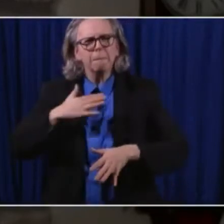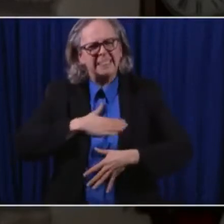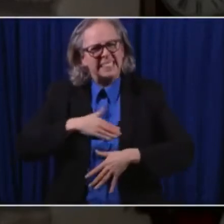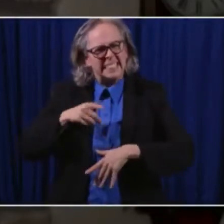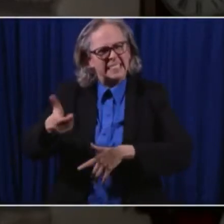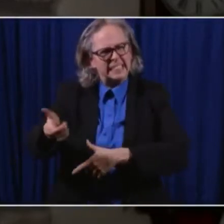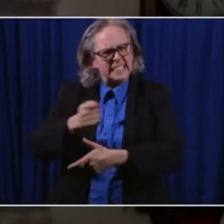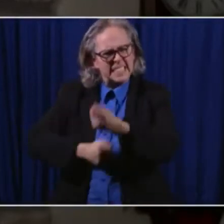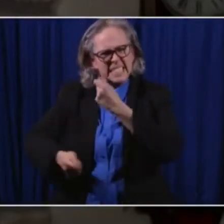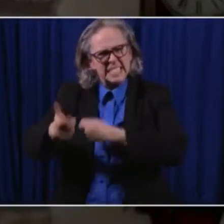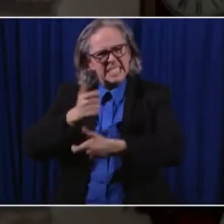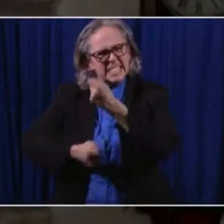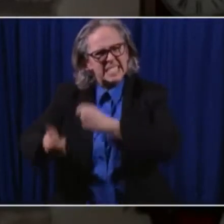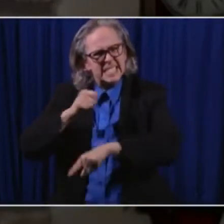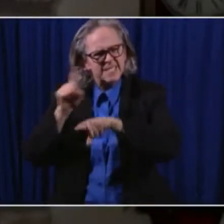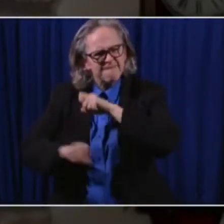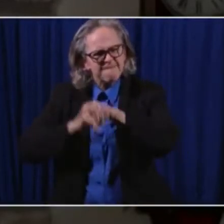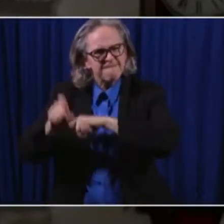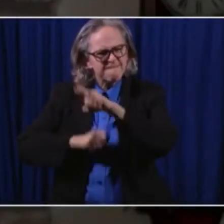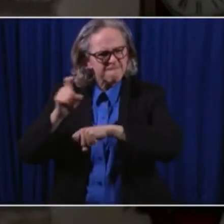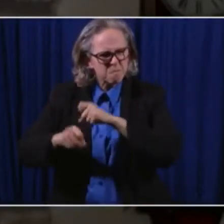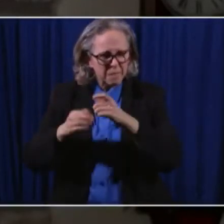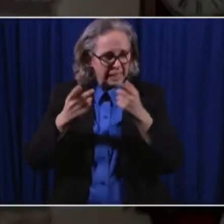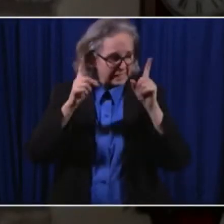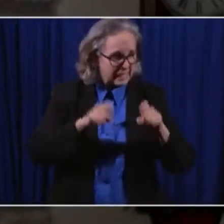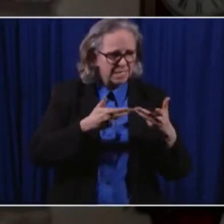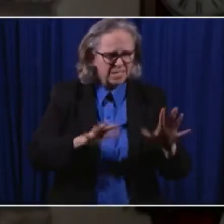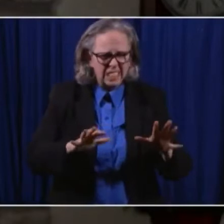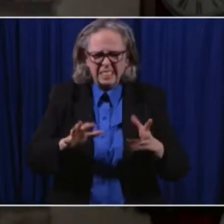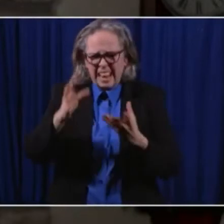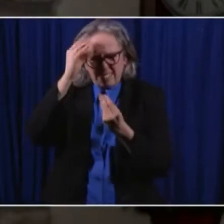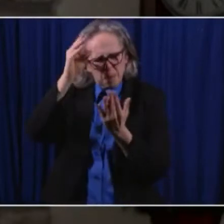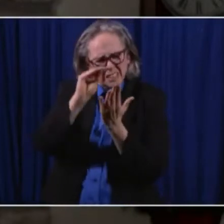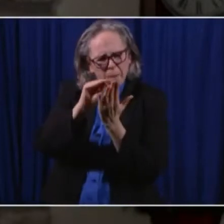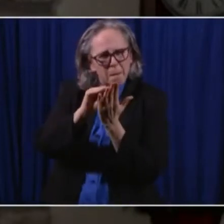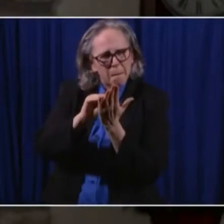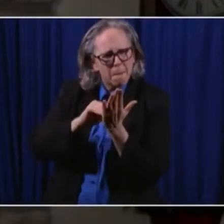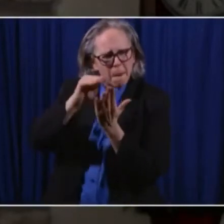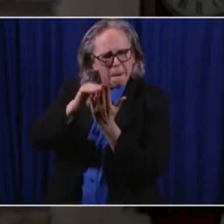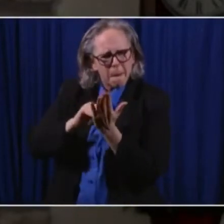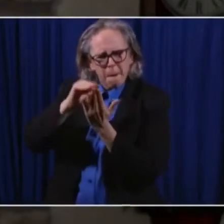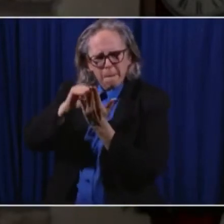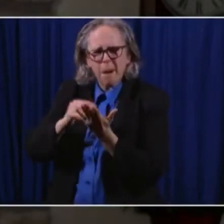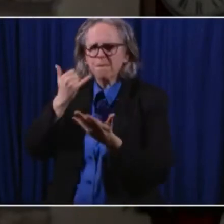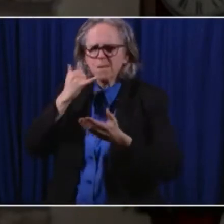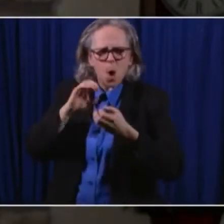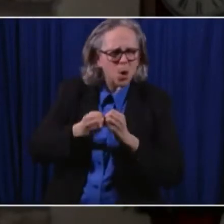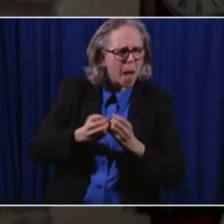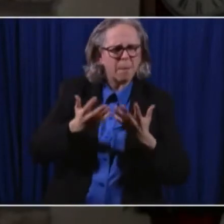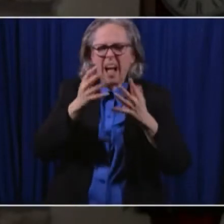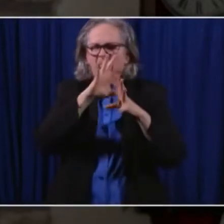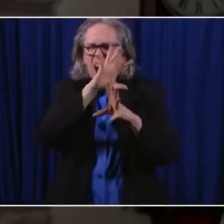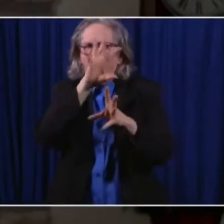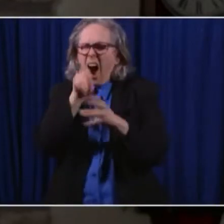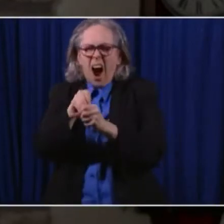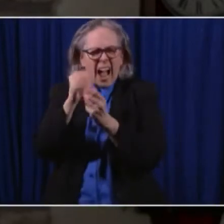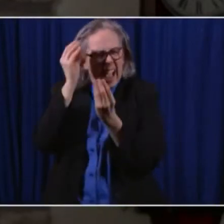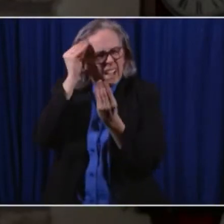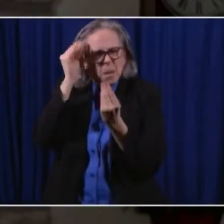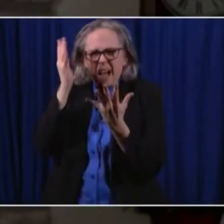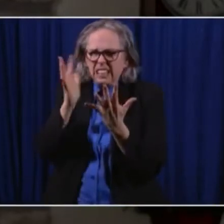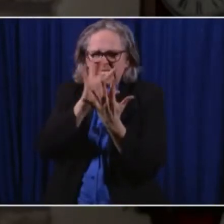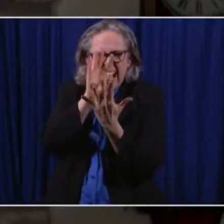numbers. This is vital information, so local health departments are able to follow up for case investigation and contact tracing. So